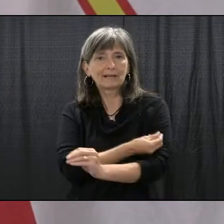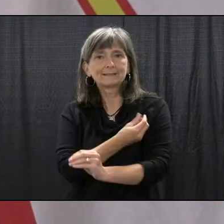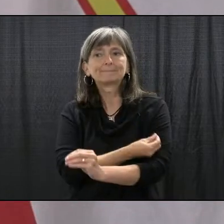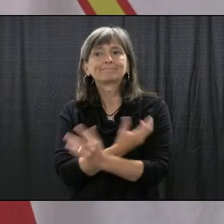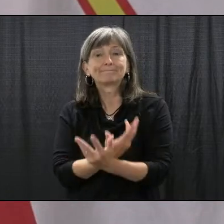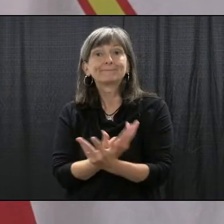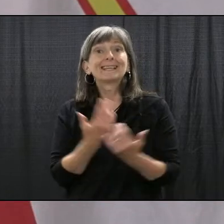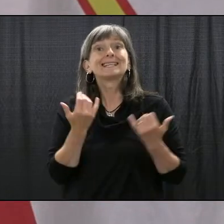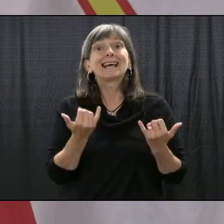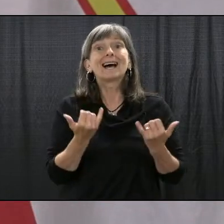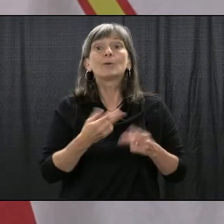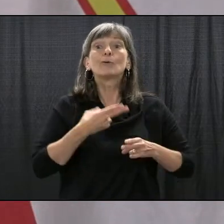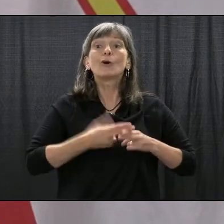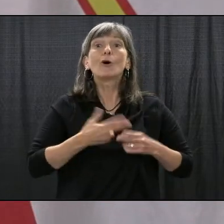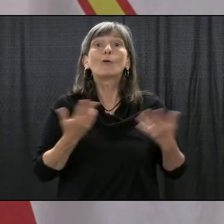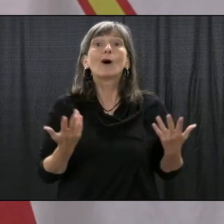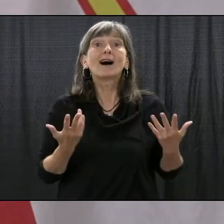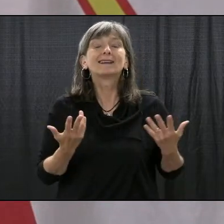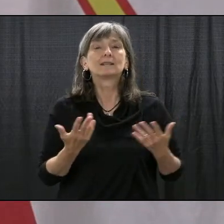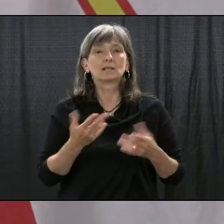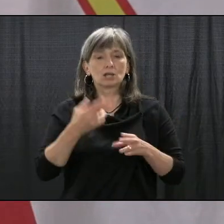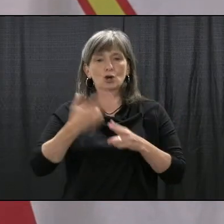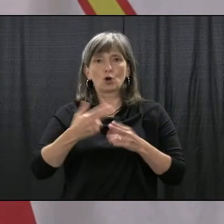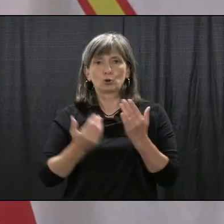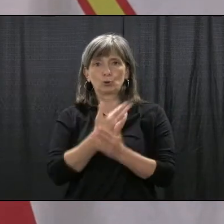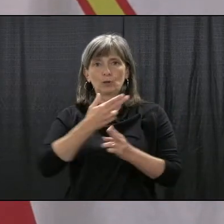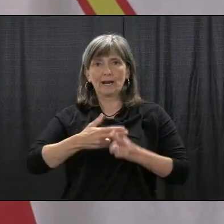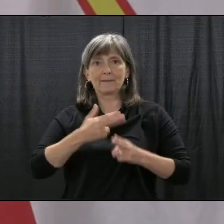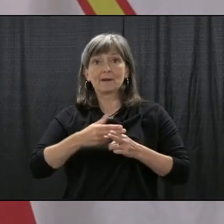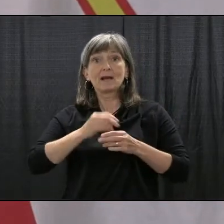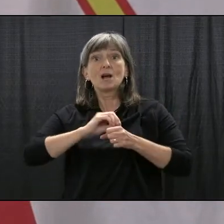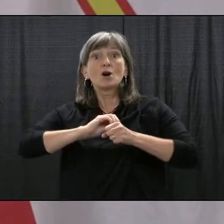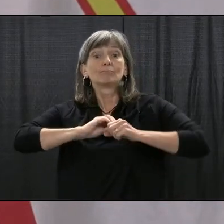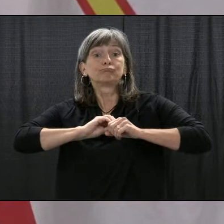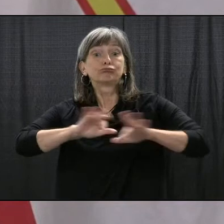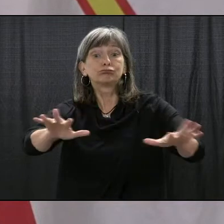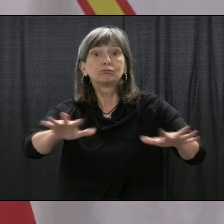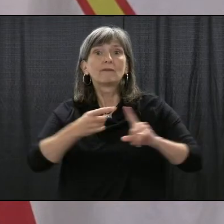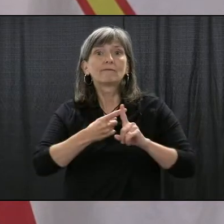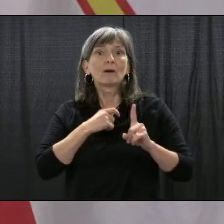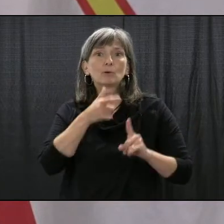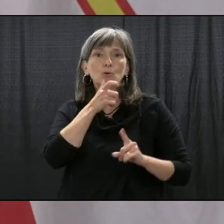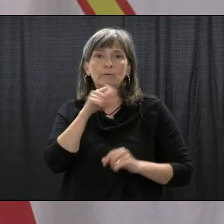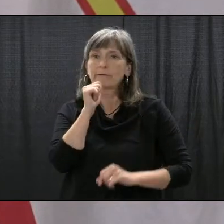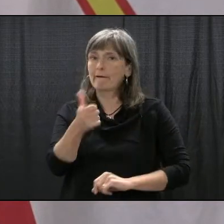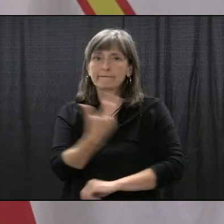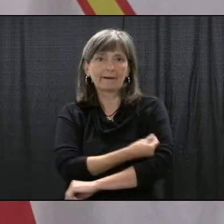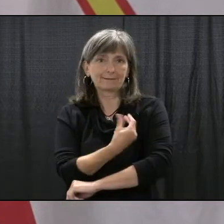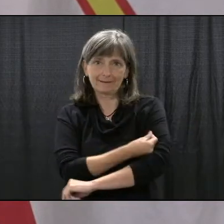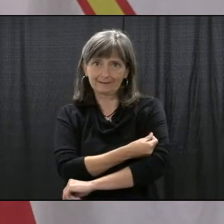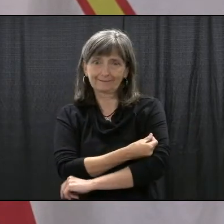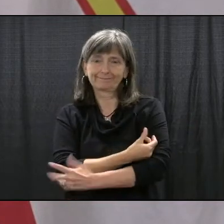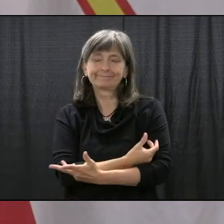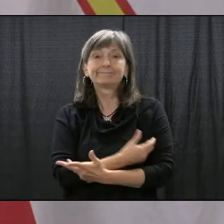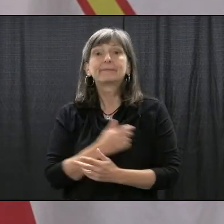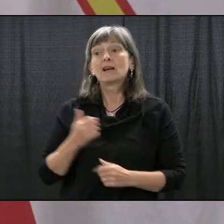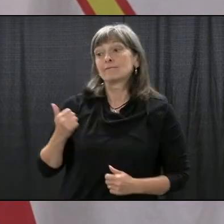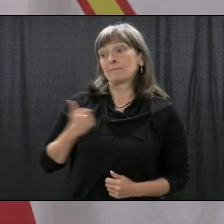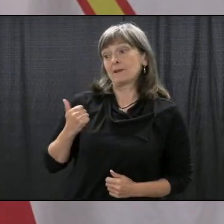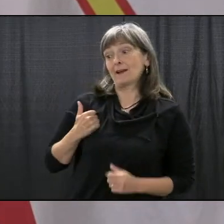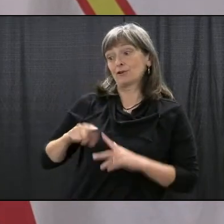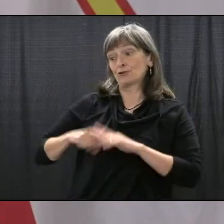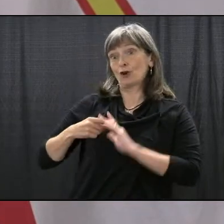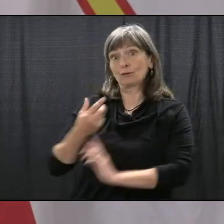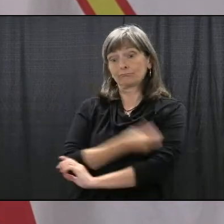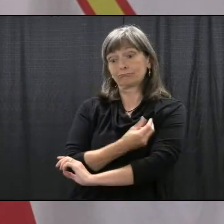referred to as the pandemic of the unvaccinated. Since Canada began administering COVID-19 vaccines, almost 90%